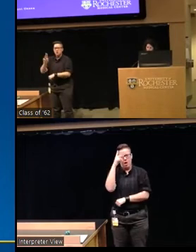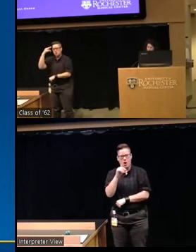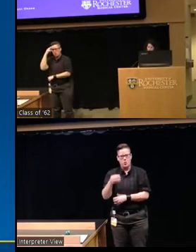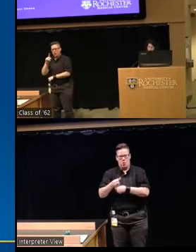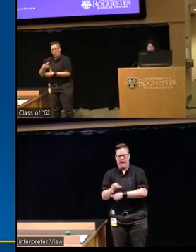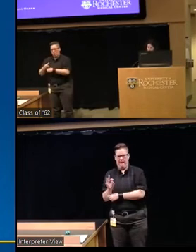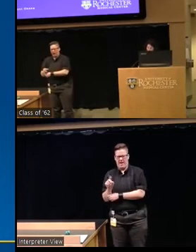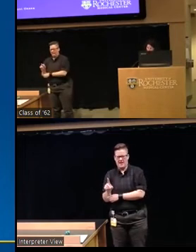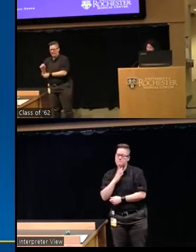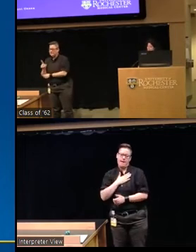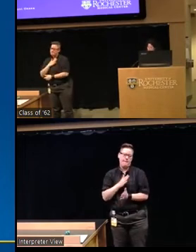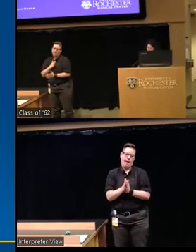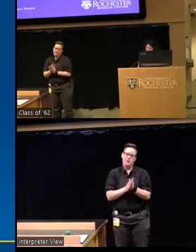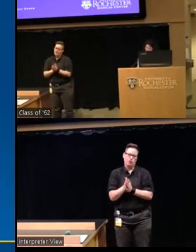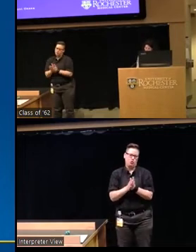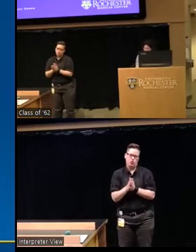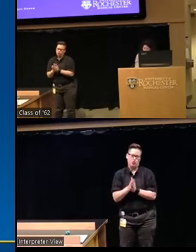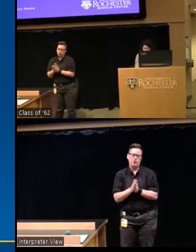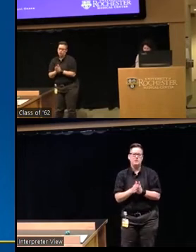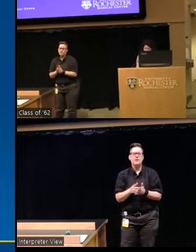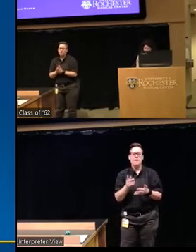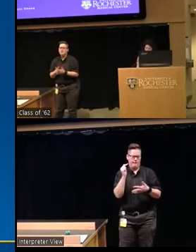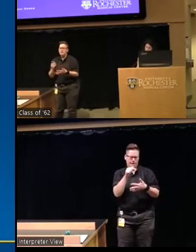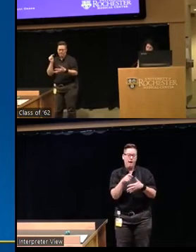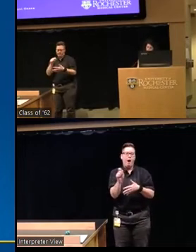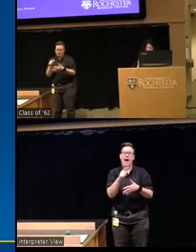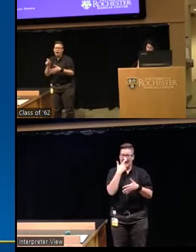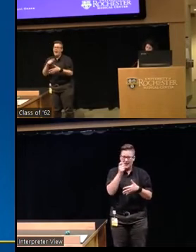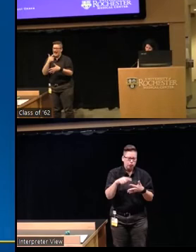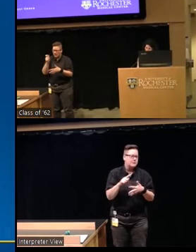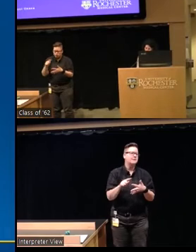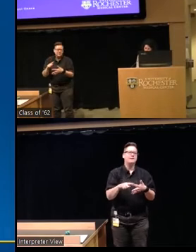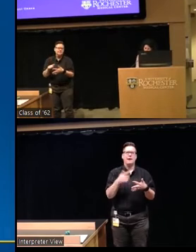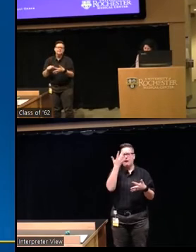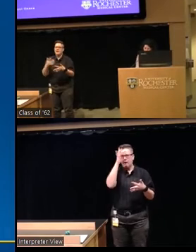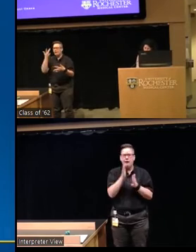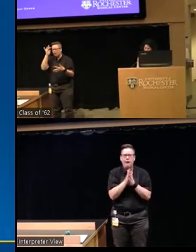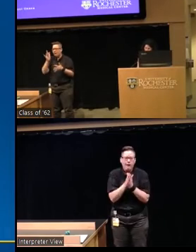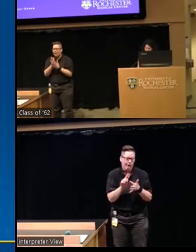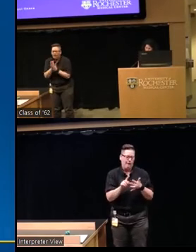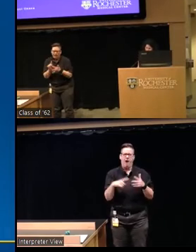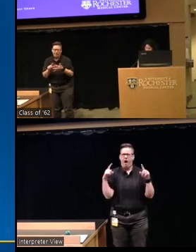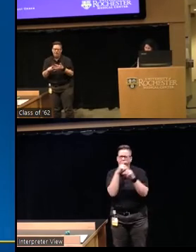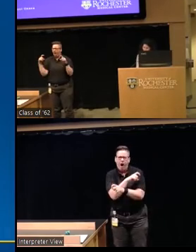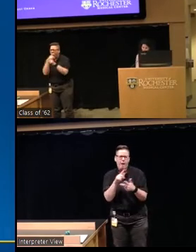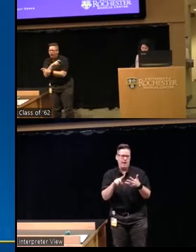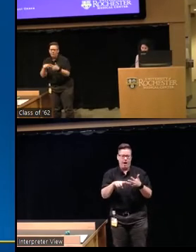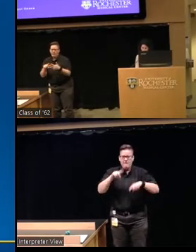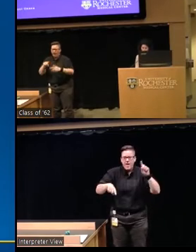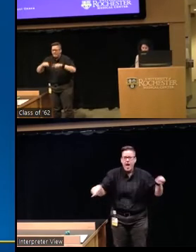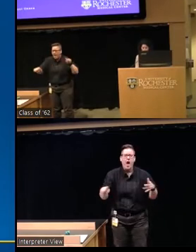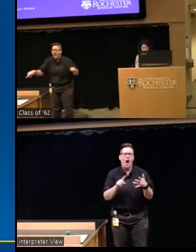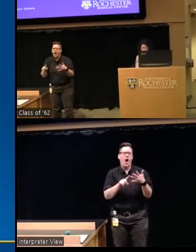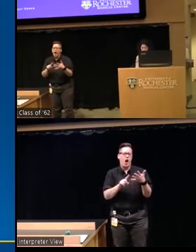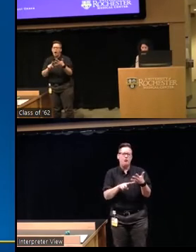disorders have become a passion of mine. They check off a lot of boxes for me: intriguing, intellectually stimulating, complicated, widely variable,